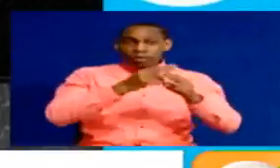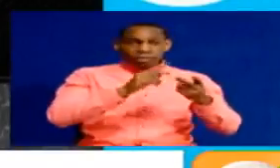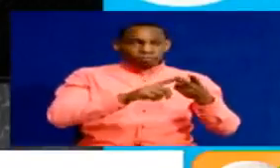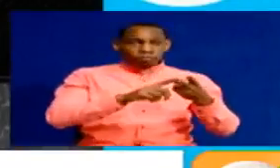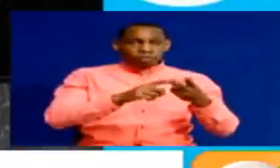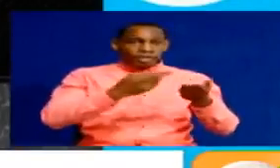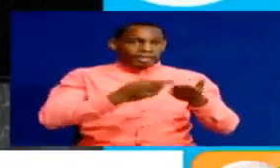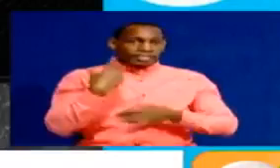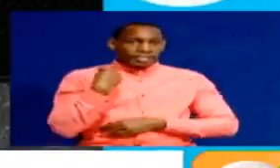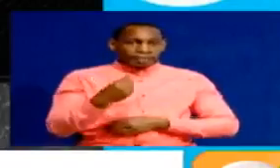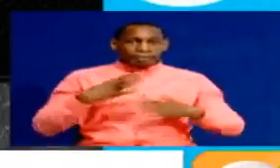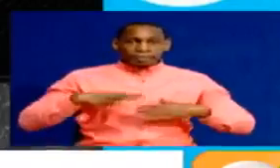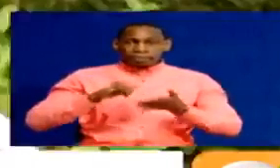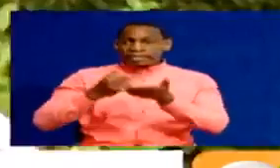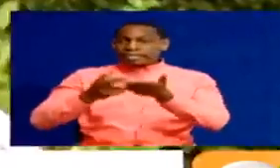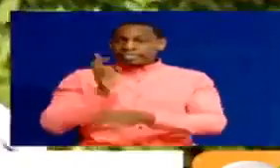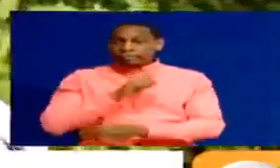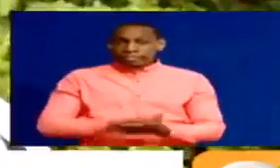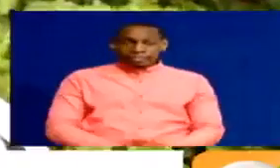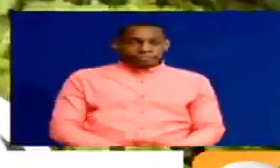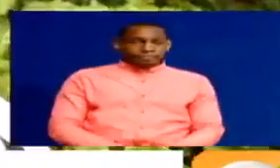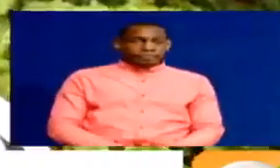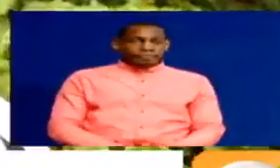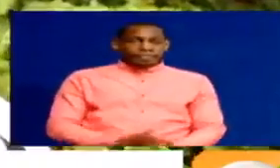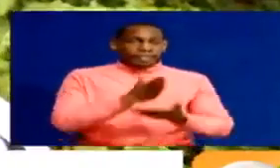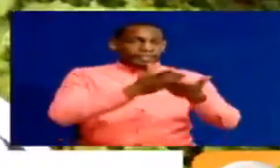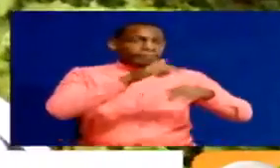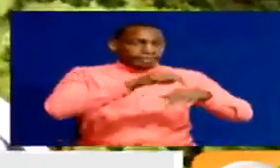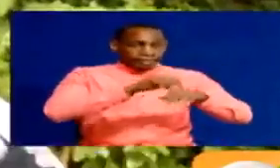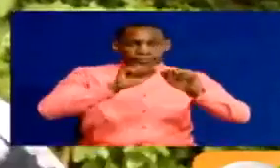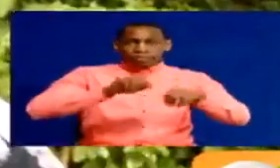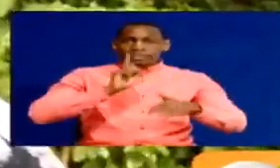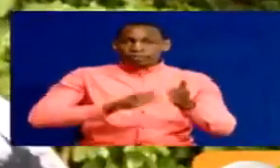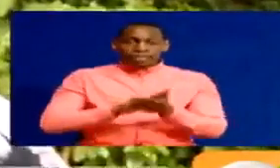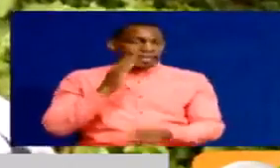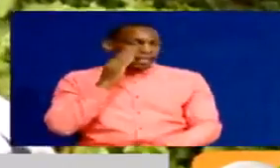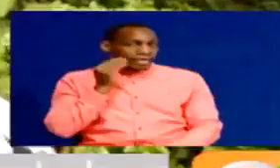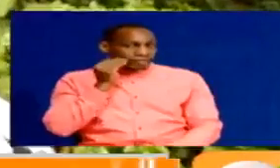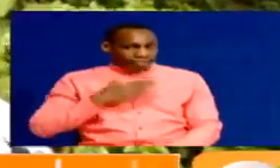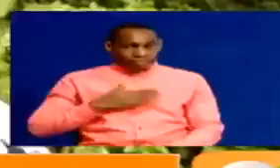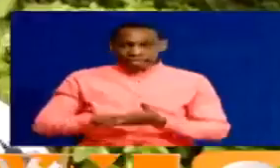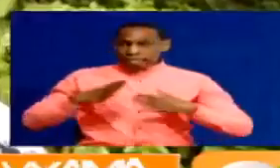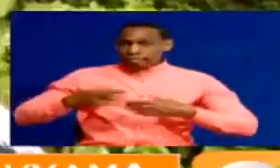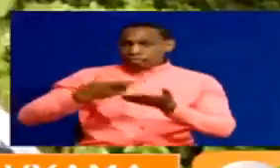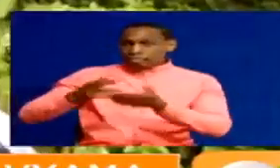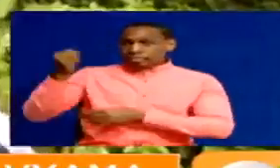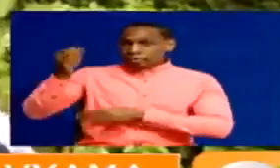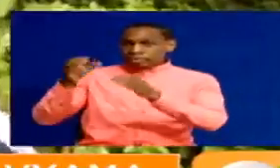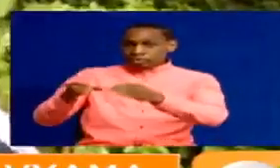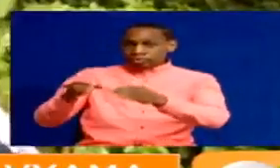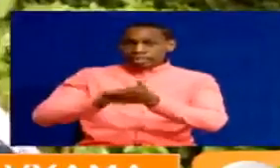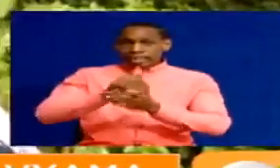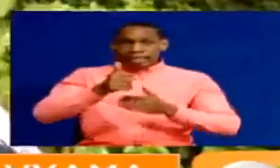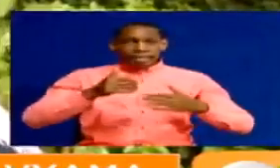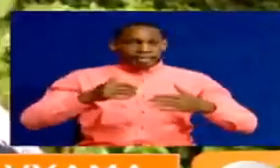na nambari ya usajili za waliosajiliwa? Sometimes, actually, I can say from my experience, there are people who register in political parties